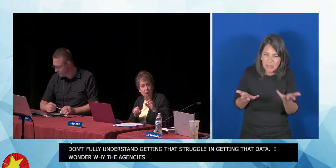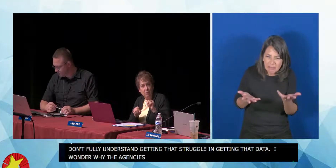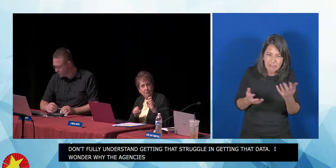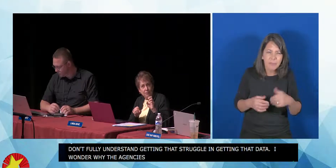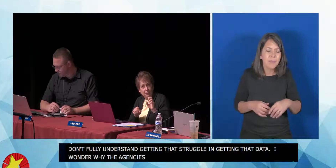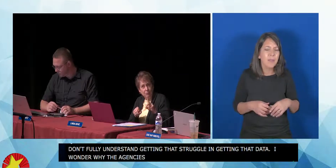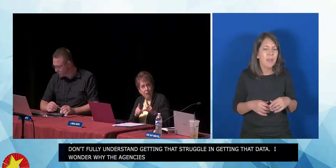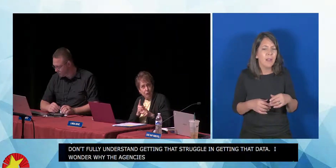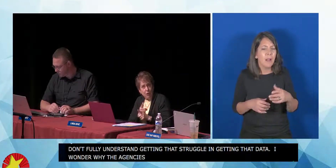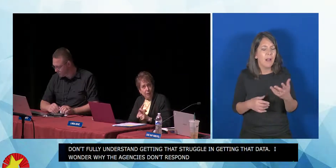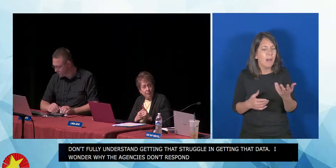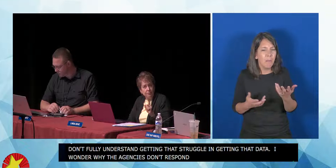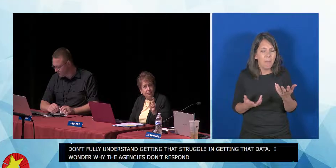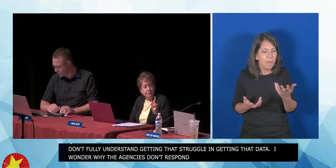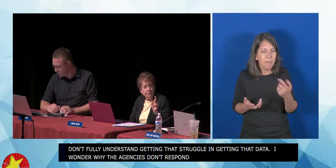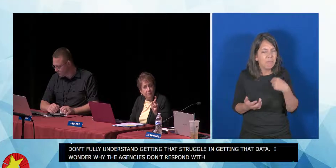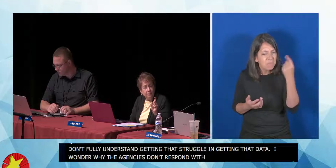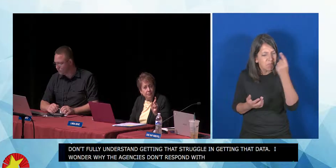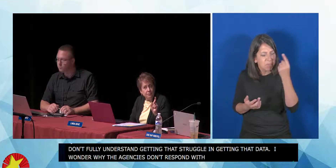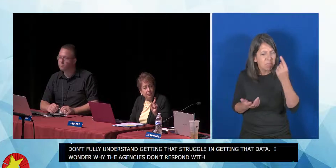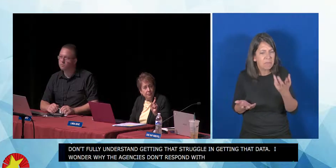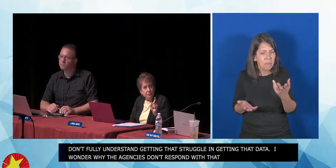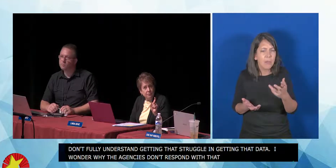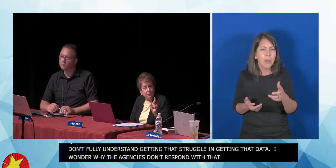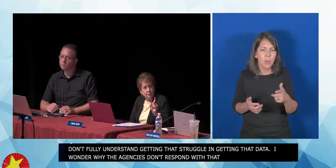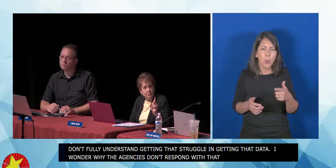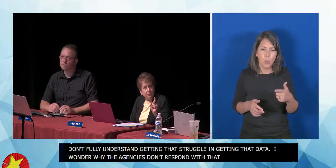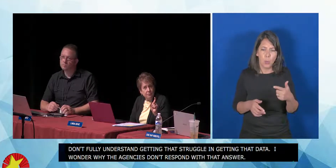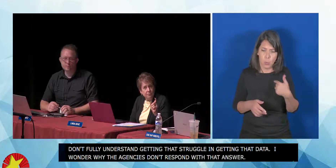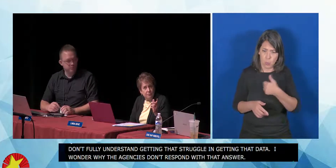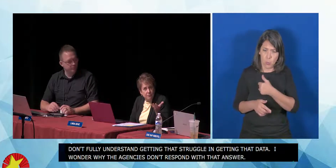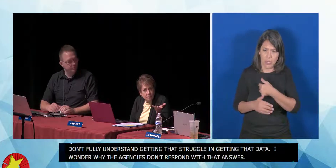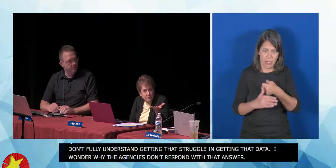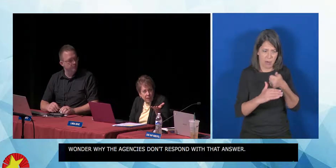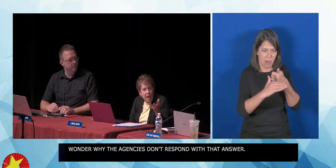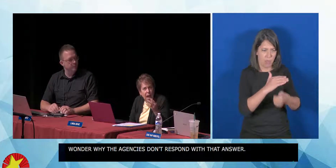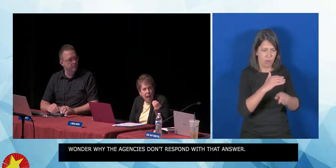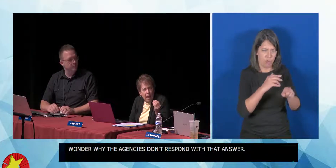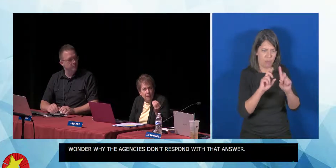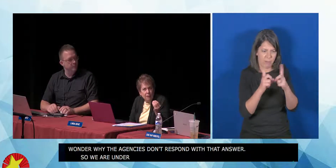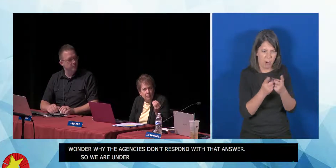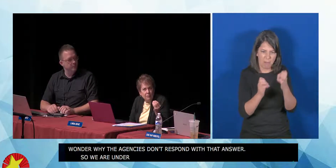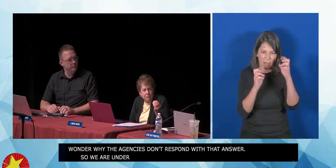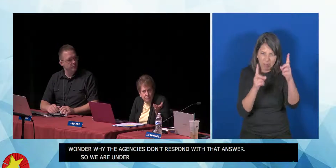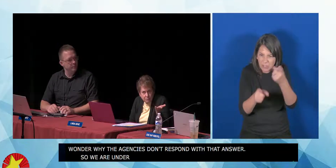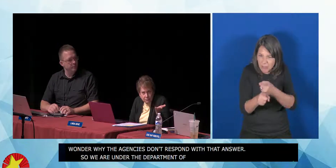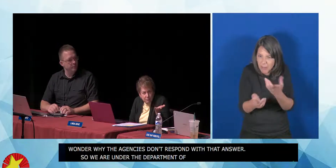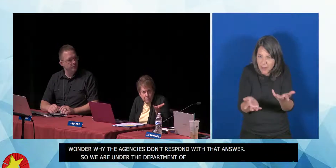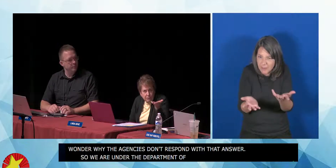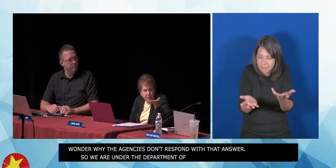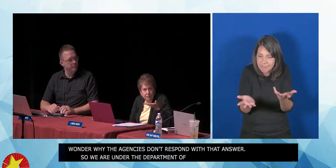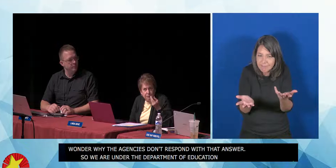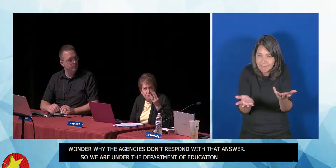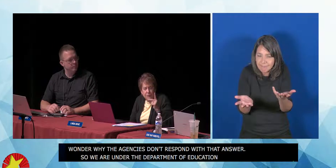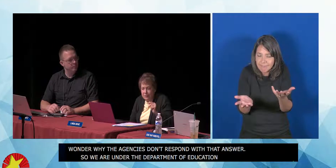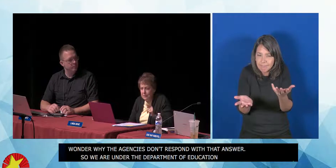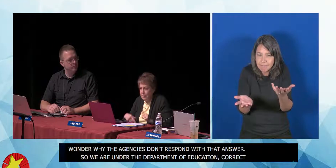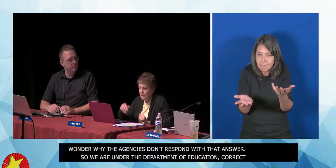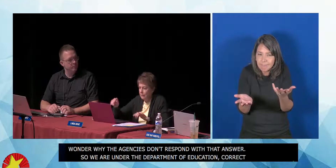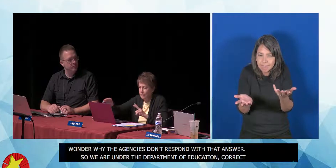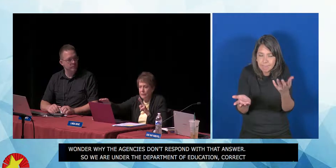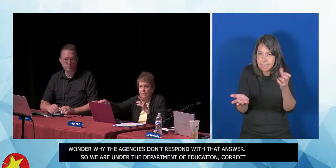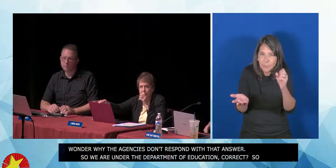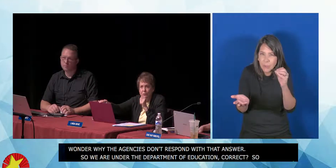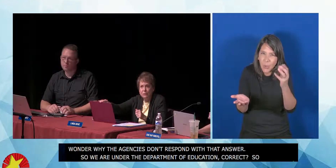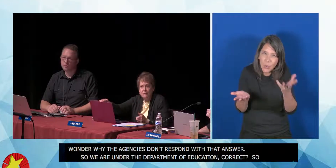So we are under the Department of Education, correct? So